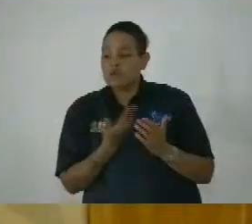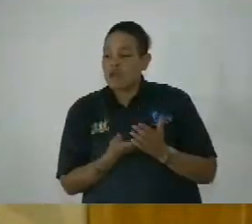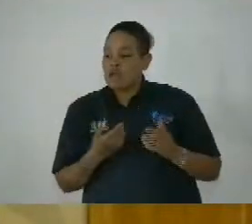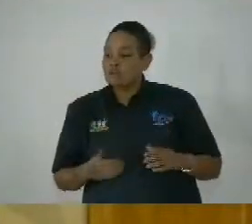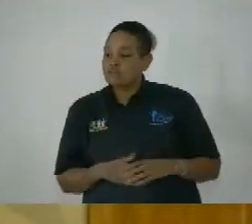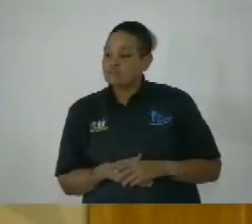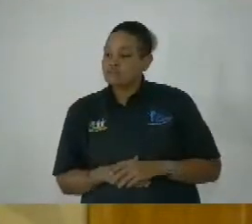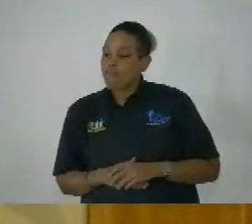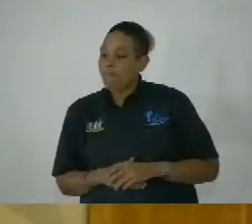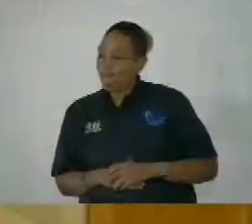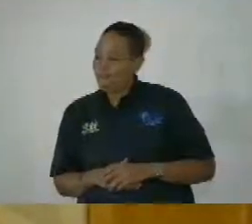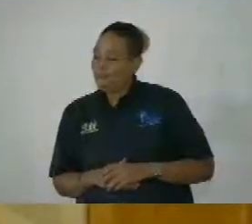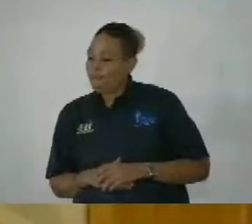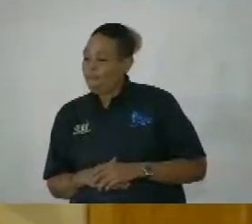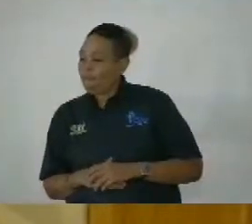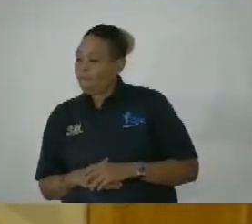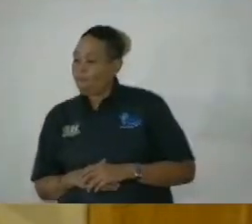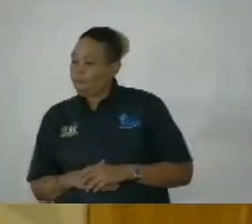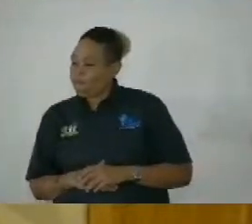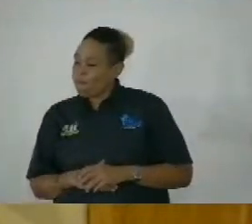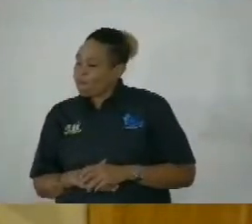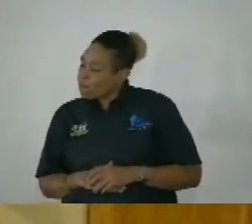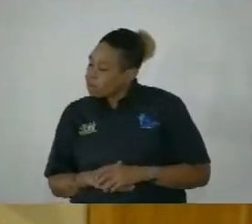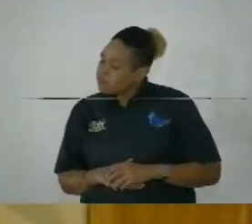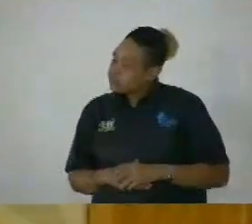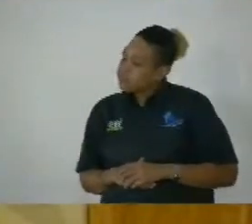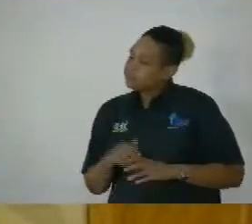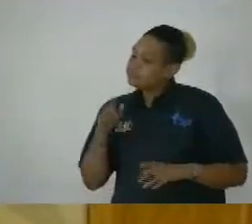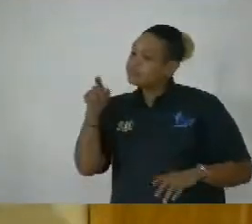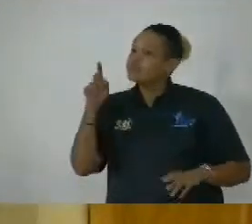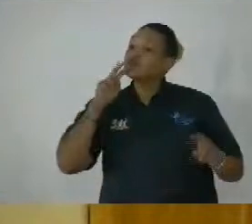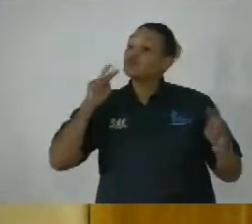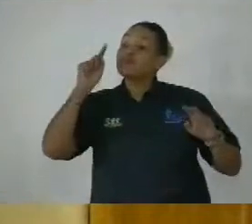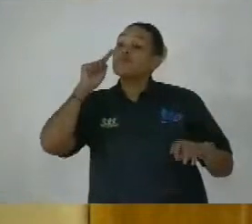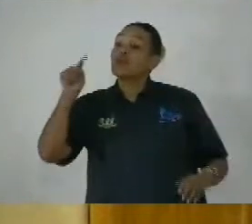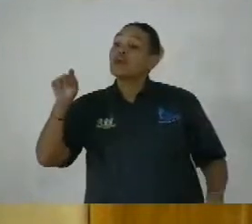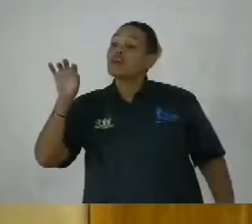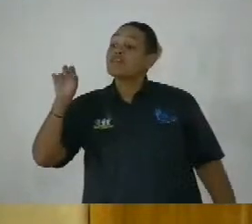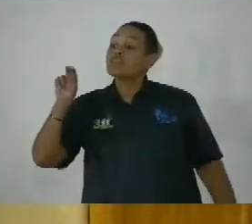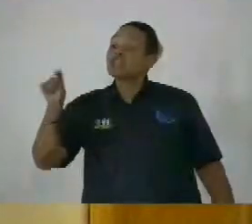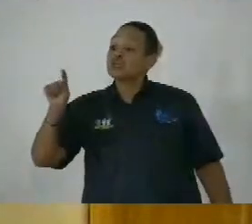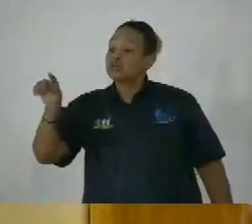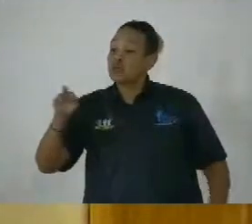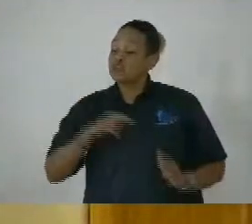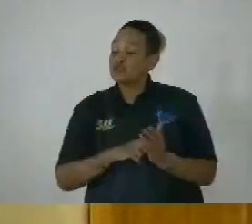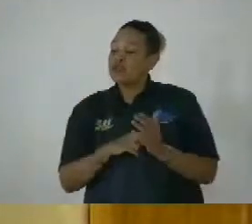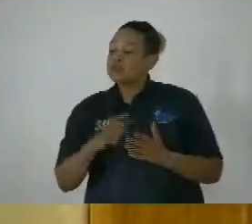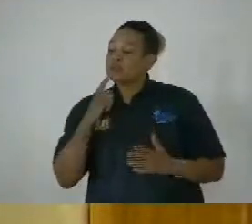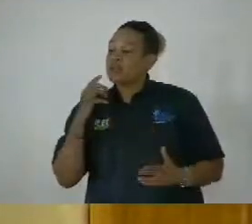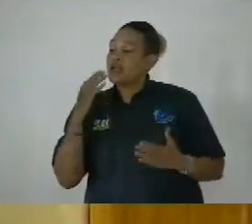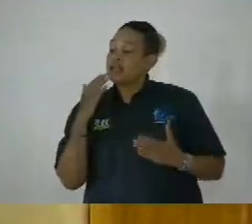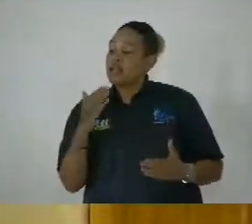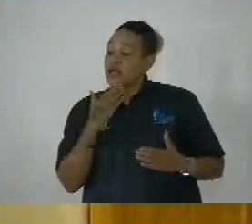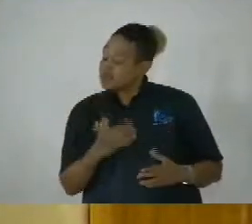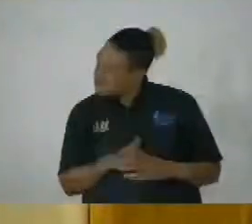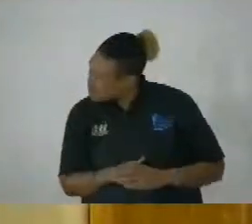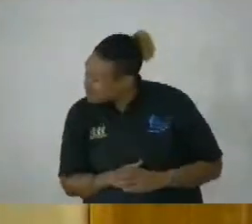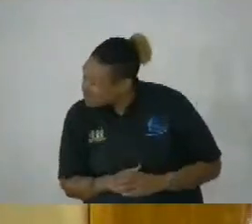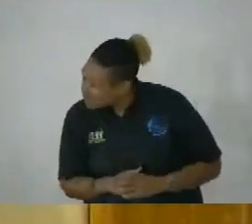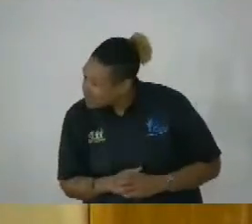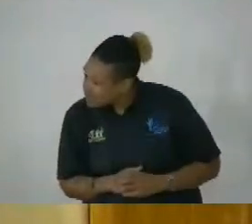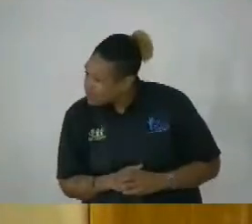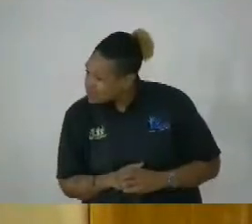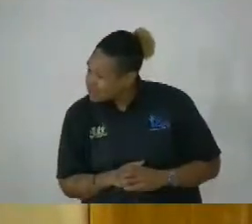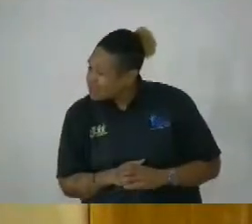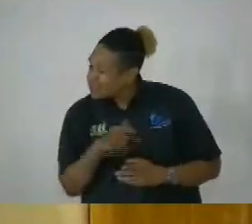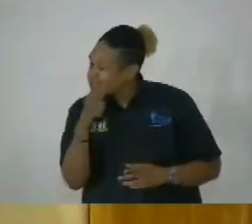Jackson, a key supervisor for you, said to me, I want to thank you, Dr. Chang. You know, tell me, I don't ask you what you're going to vote for me, but in your